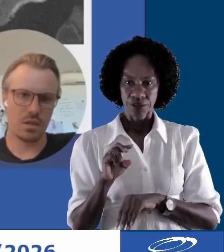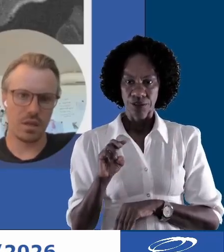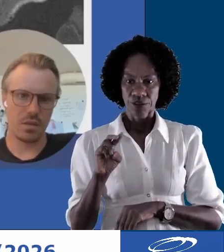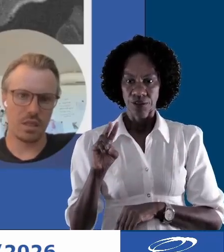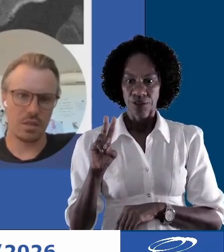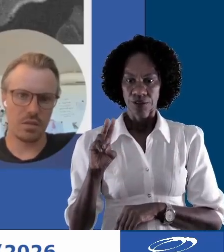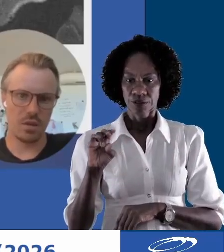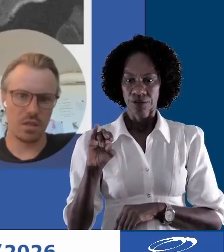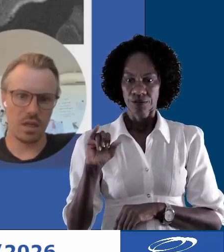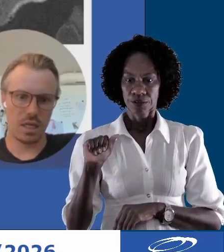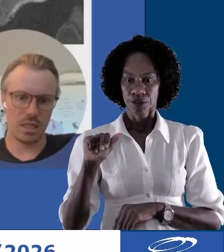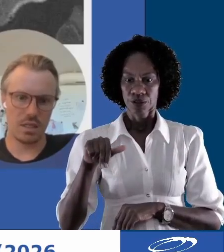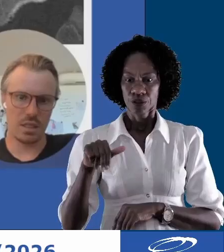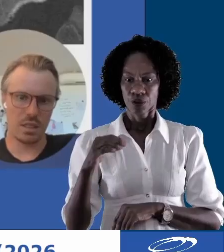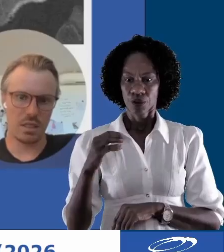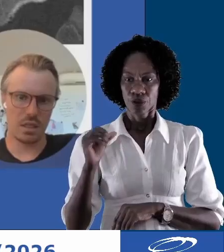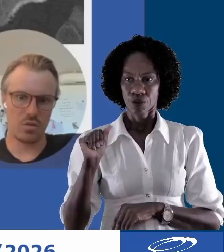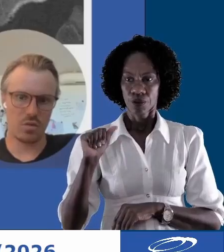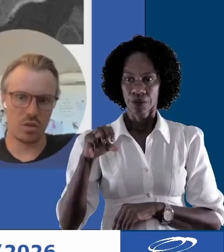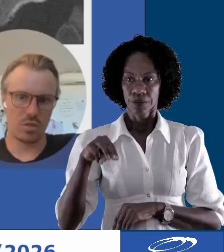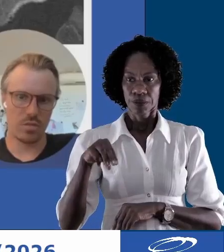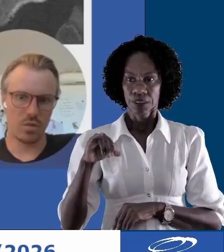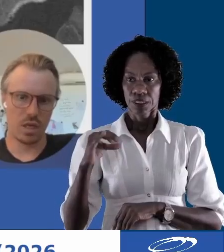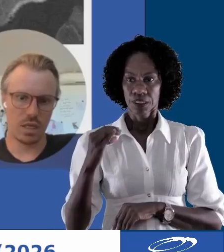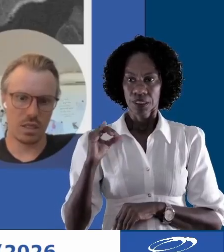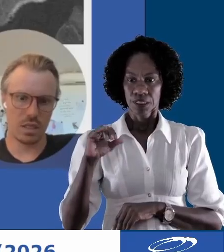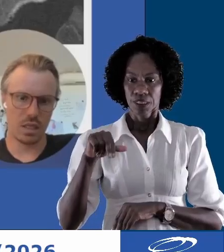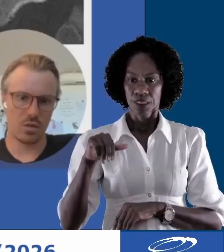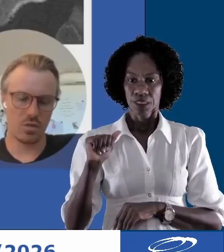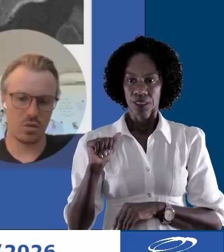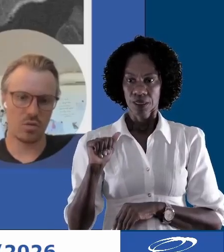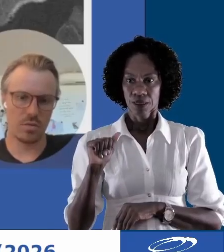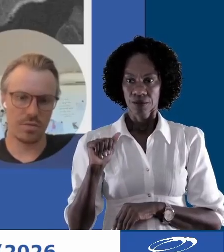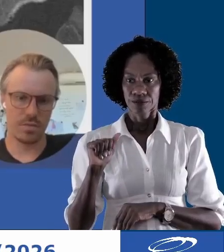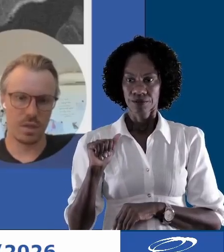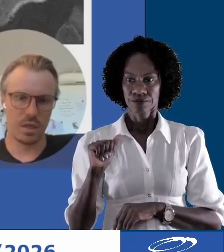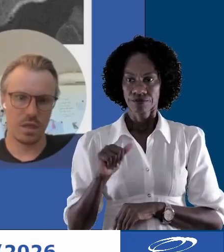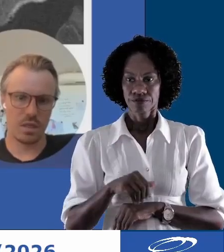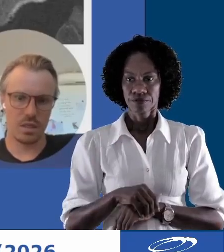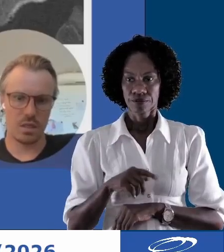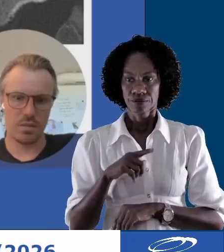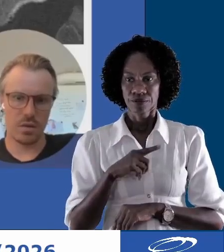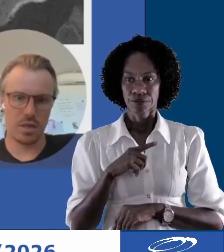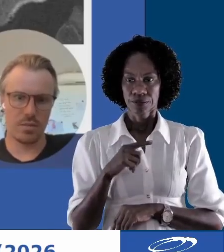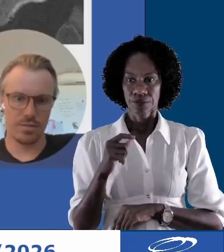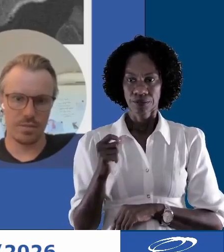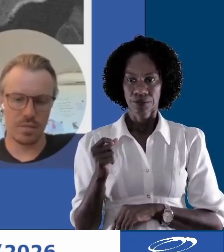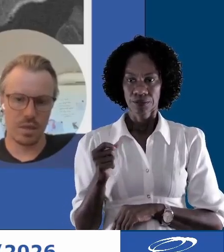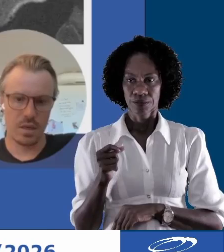the vancomycin. The red line is inside the screw and the blue line is next to the screw. This is